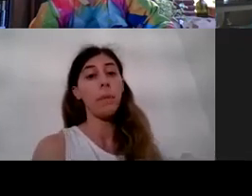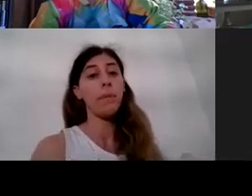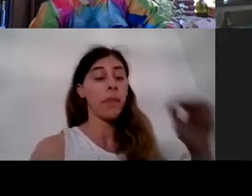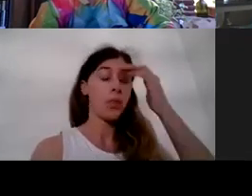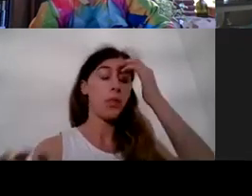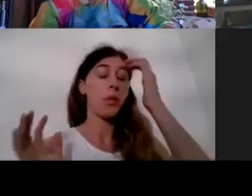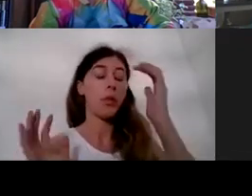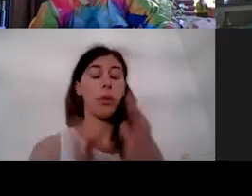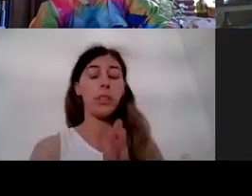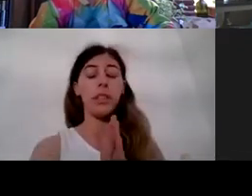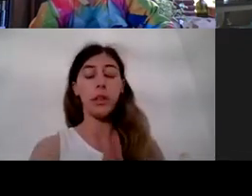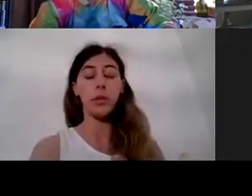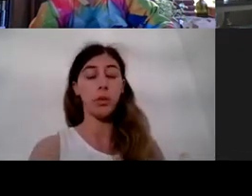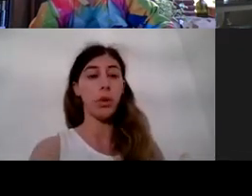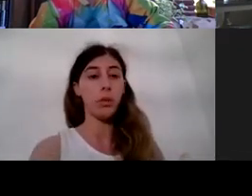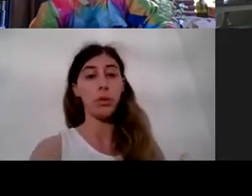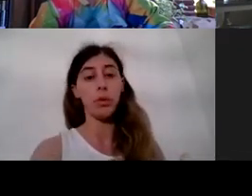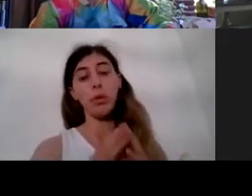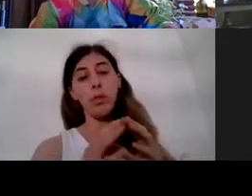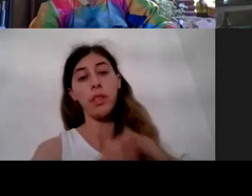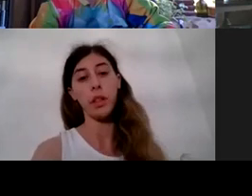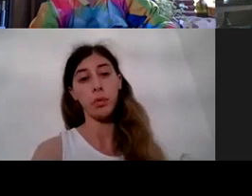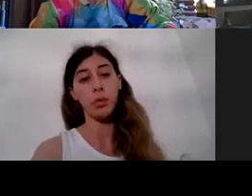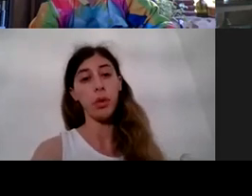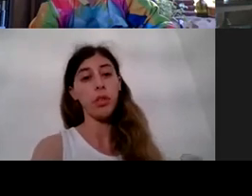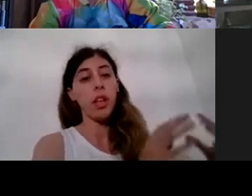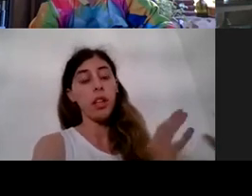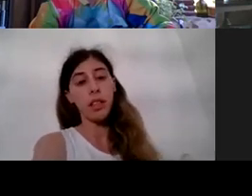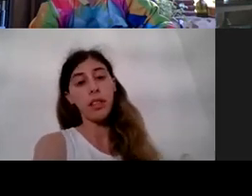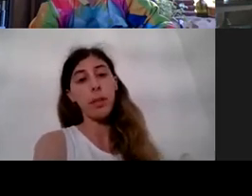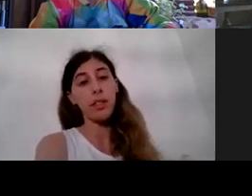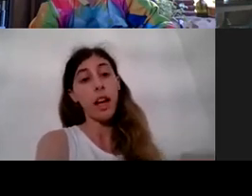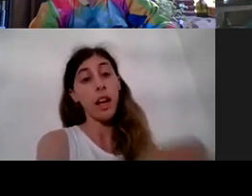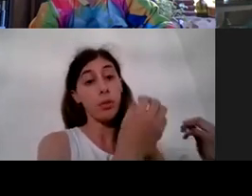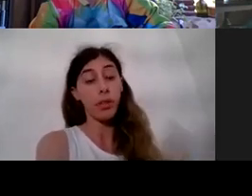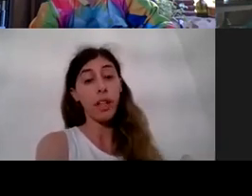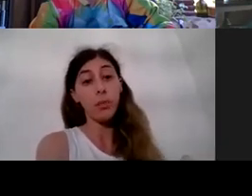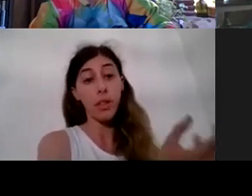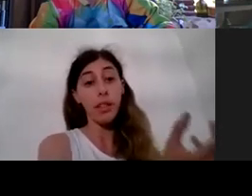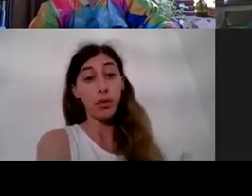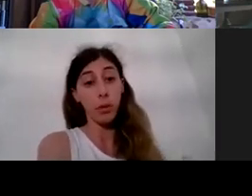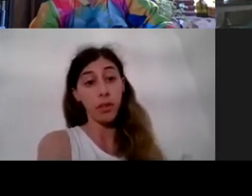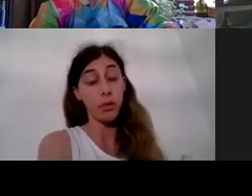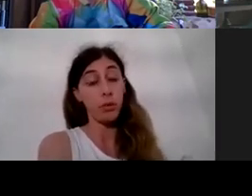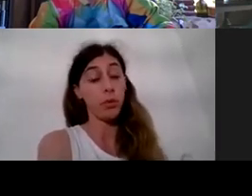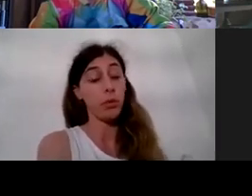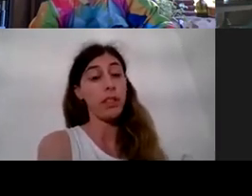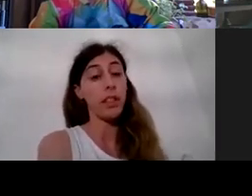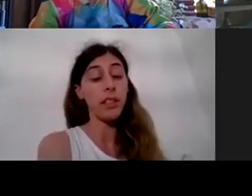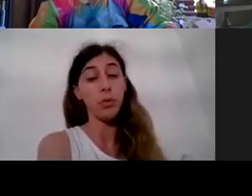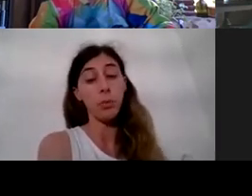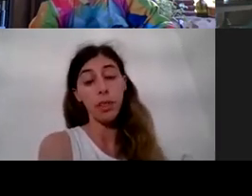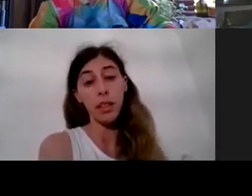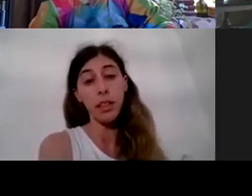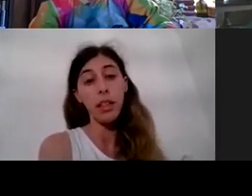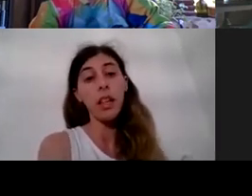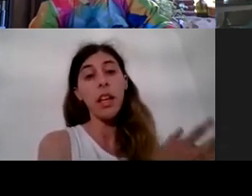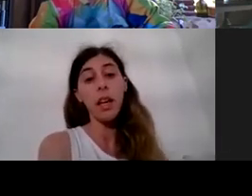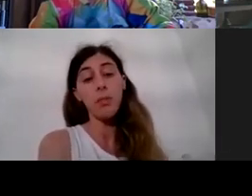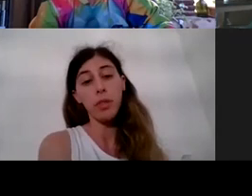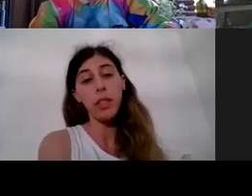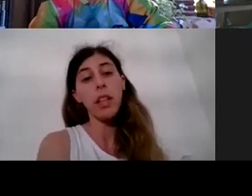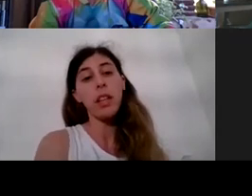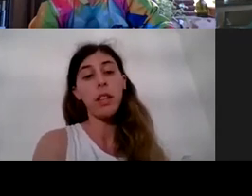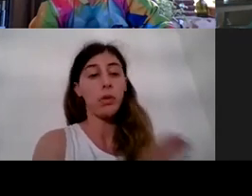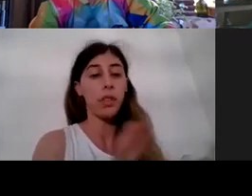They said they were going to penalize her and that she wouldn't be able to perform any surgeries any longer. So